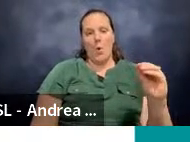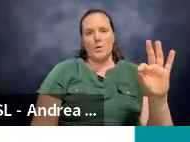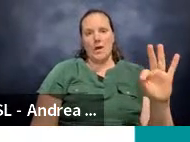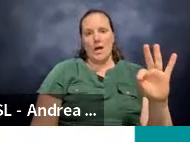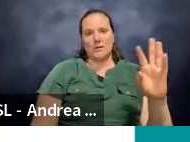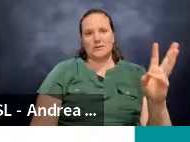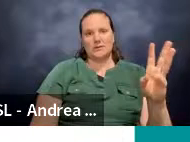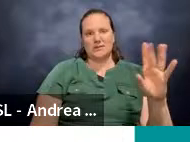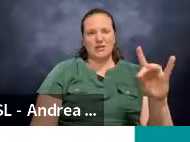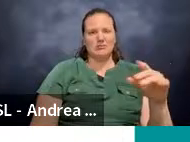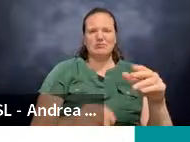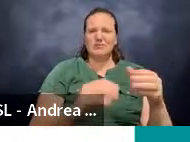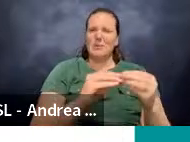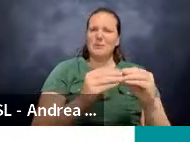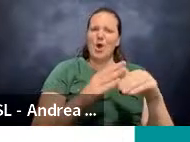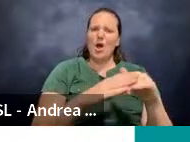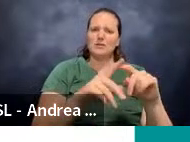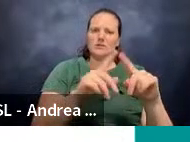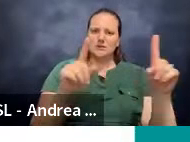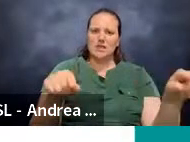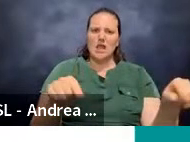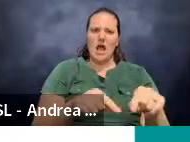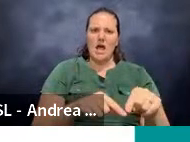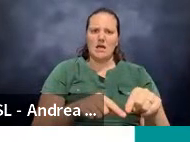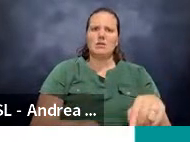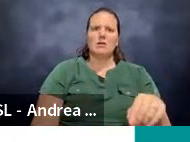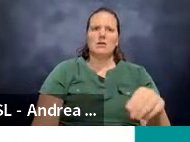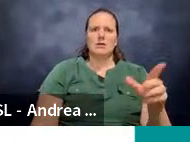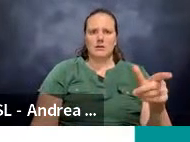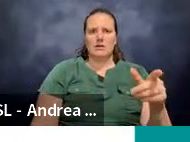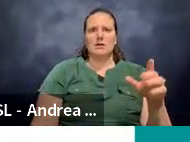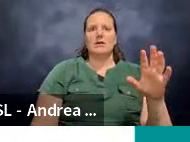408-638-0968. You'll want to remember to enter meeting ID number